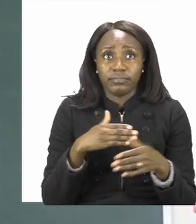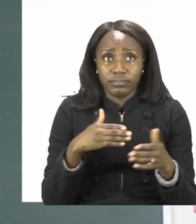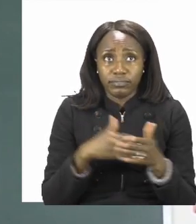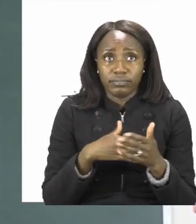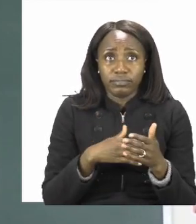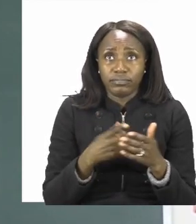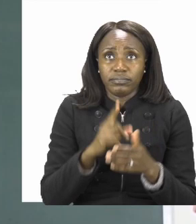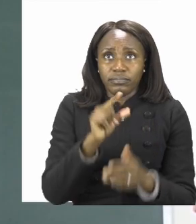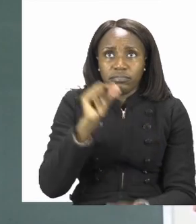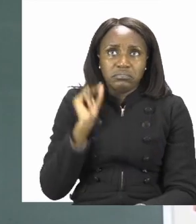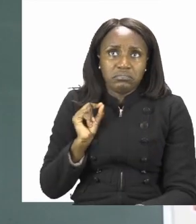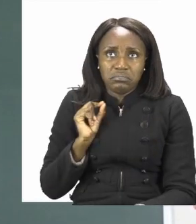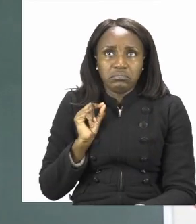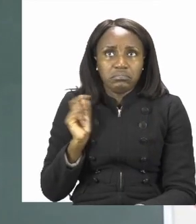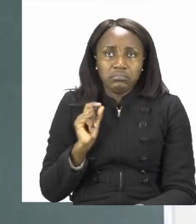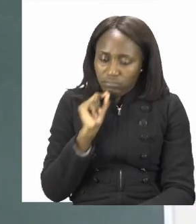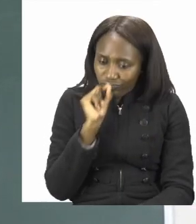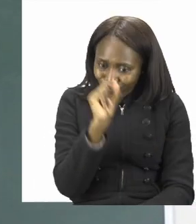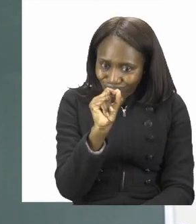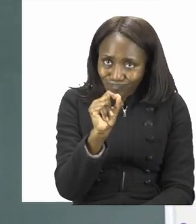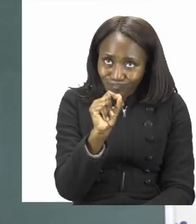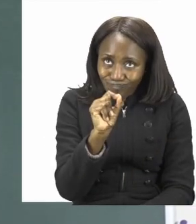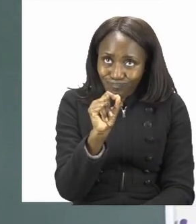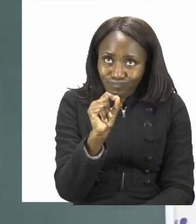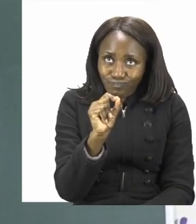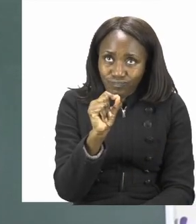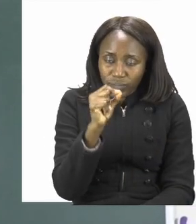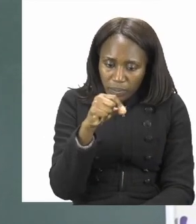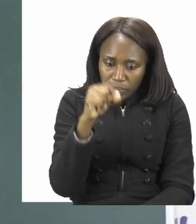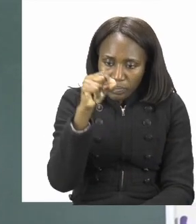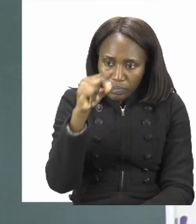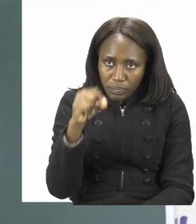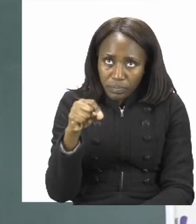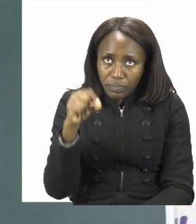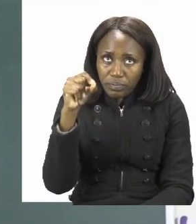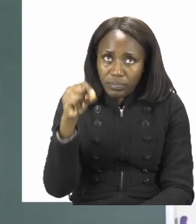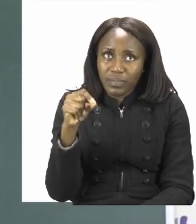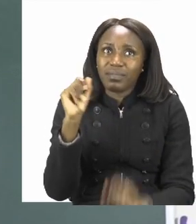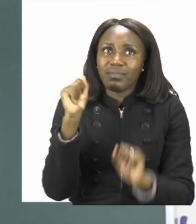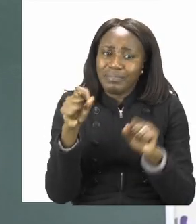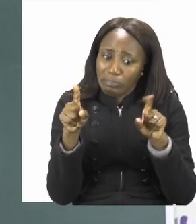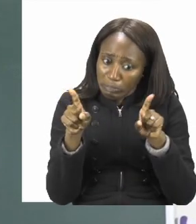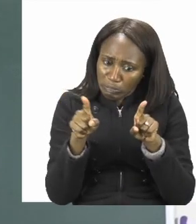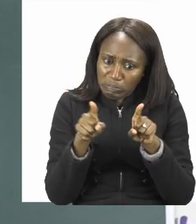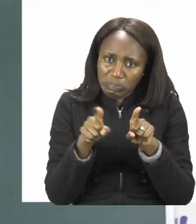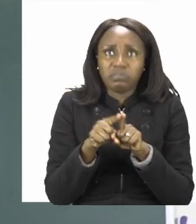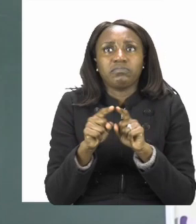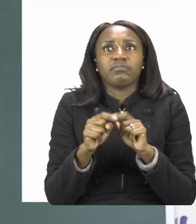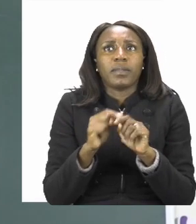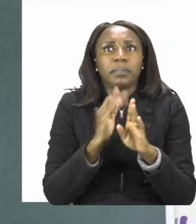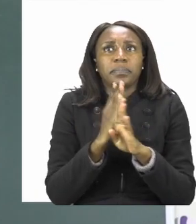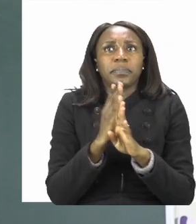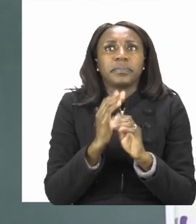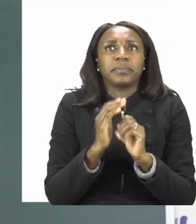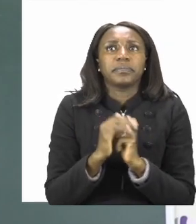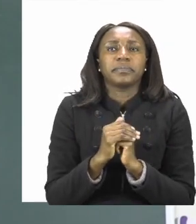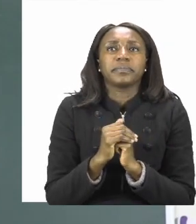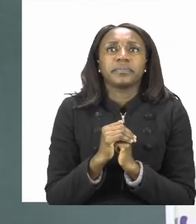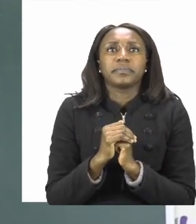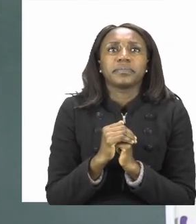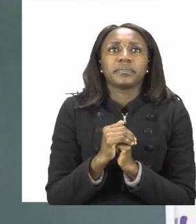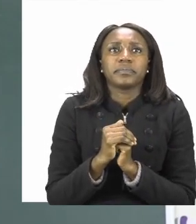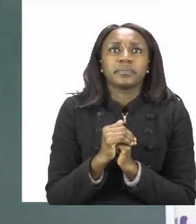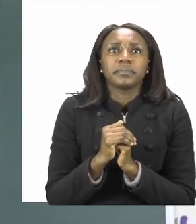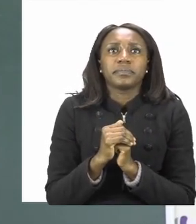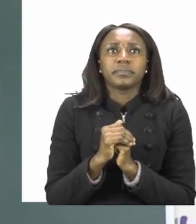but don't lift up your pencil. And then make sure your pattern is even throughout your page, meaning nothing must be